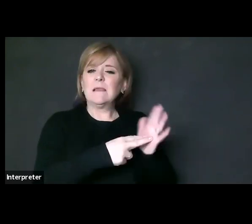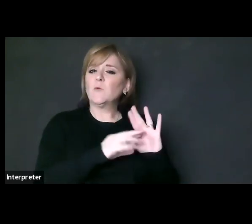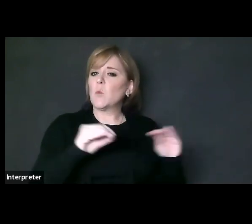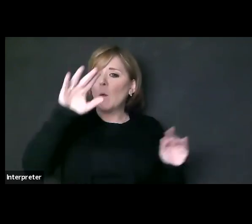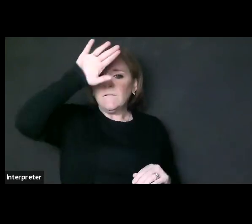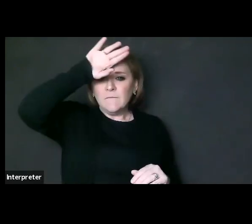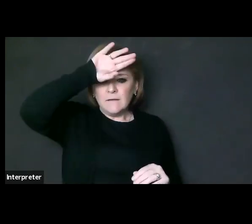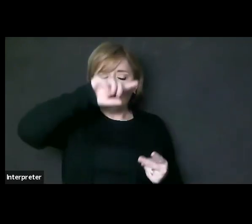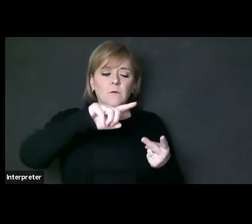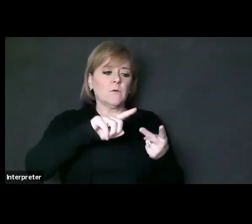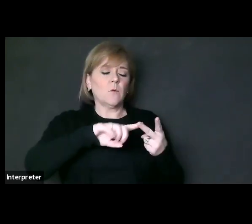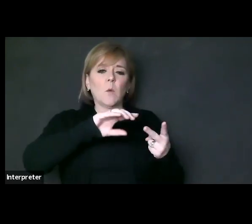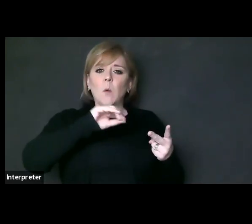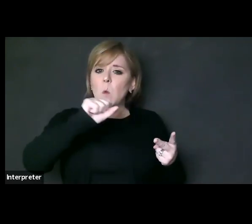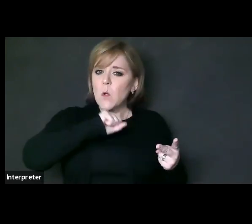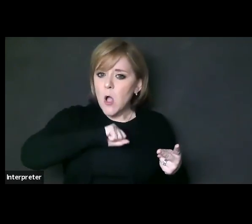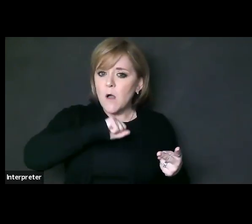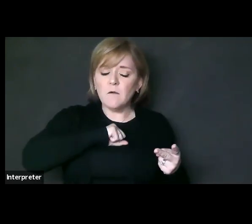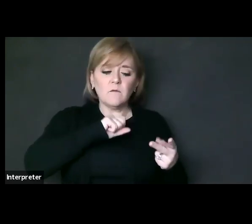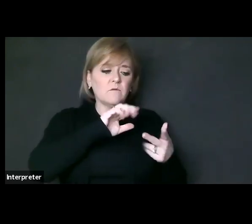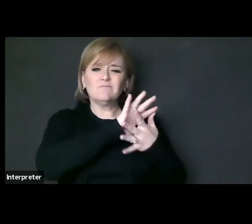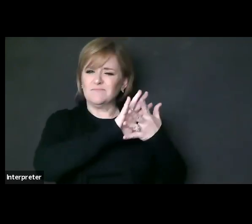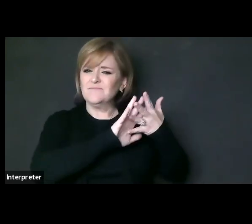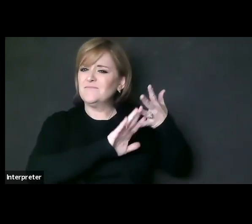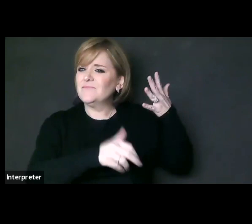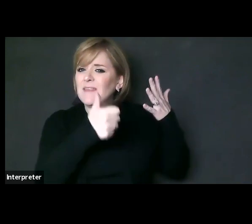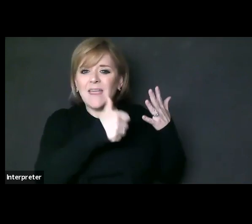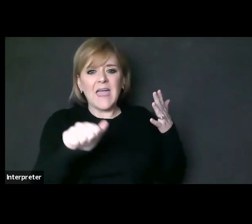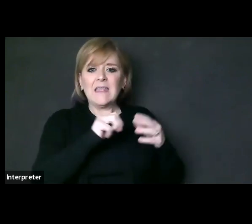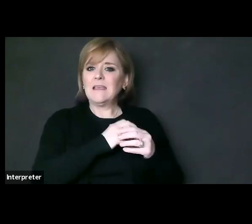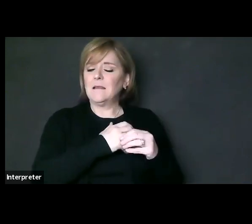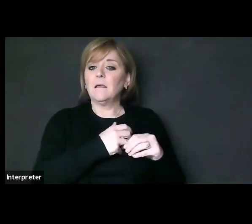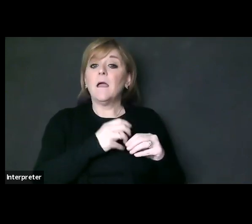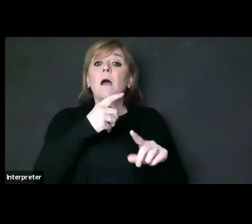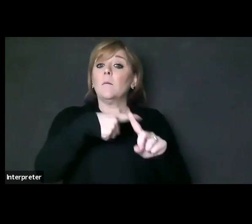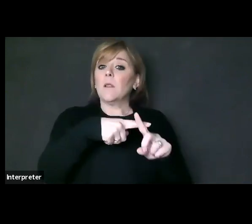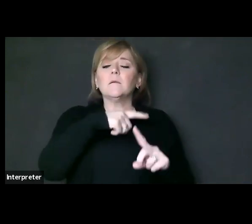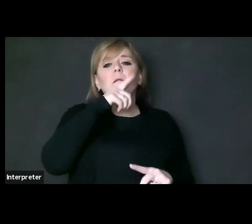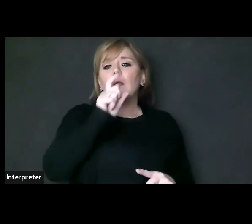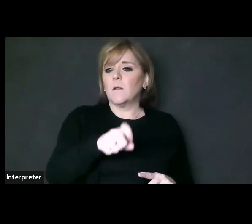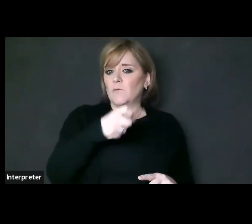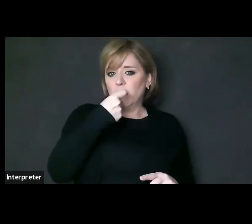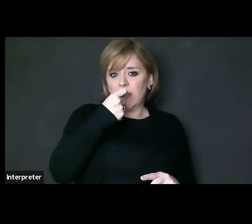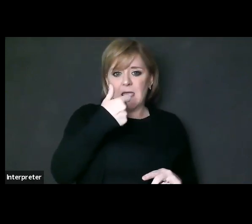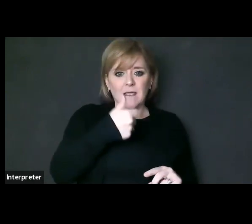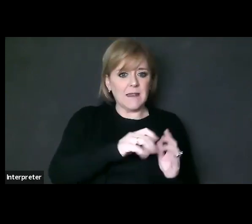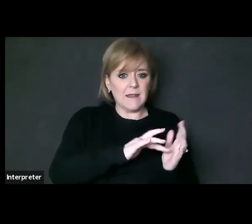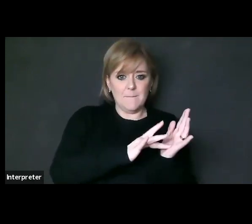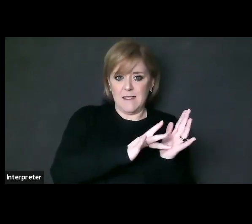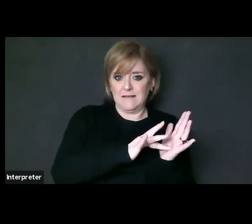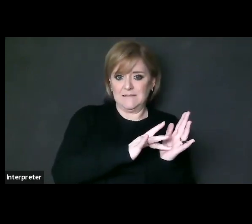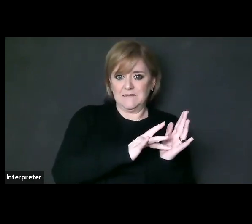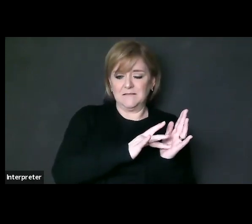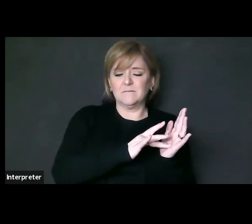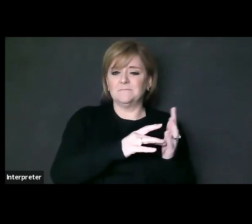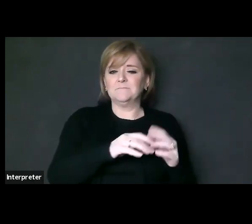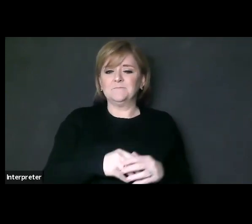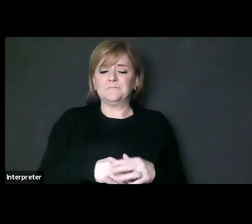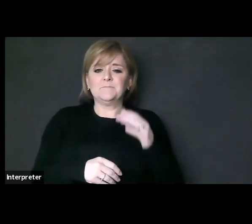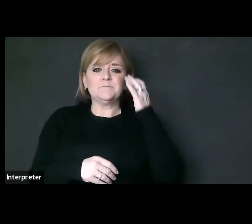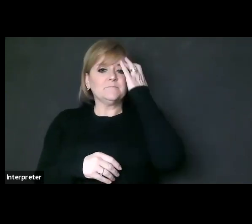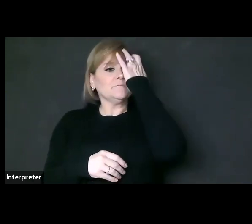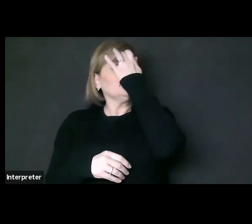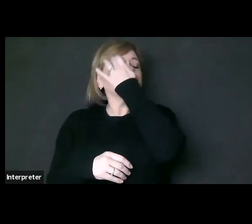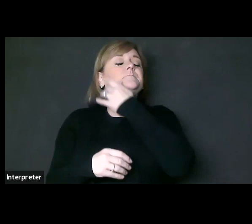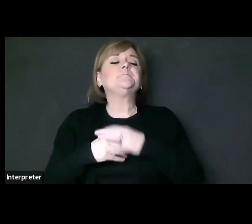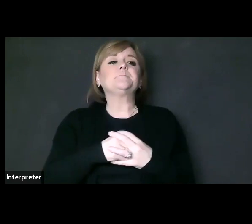cough, no other symptoms, and not taking any medications to keep them from getting those symptoms.